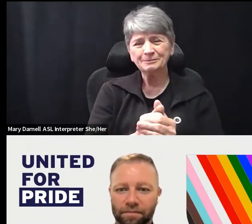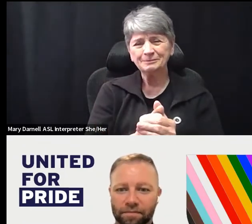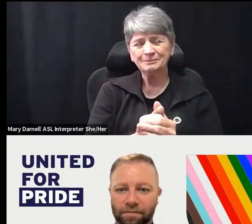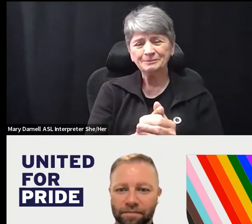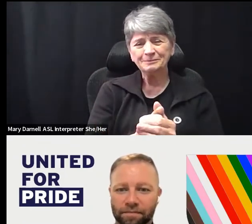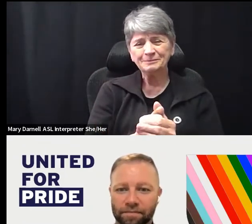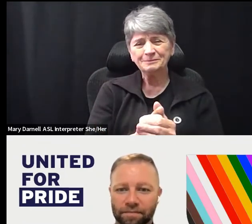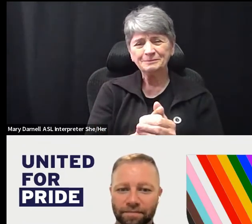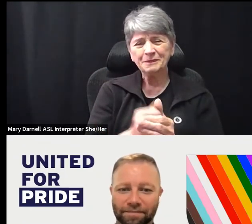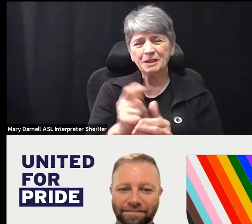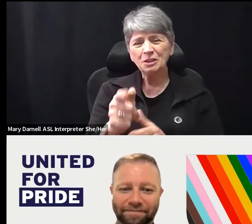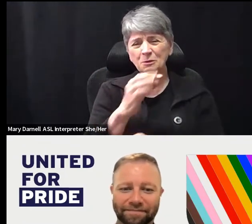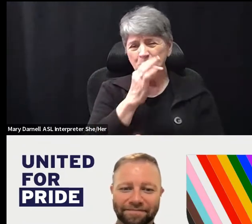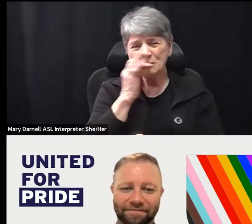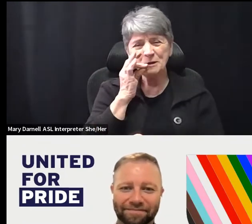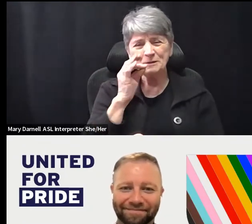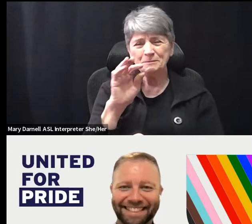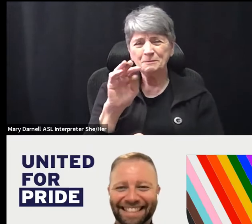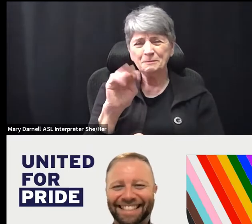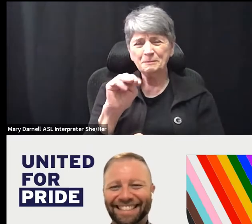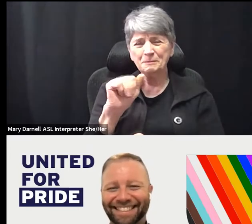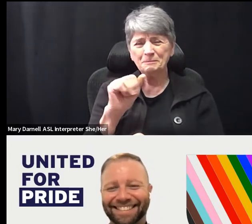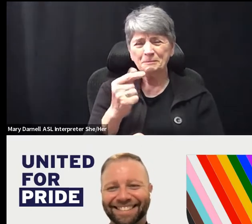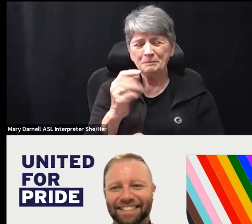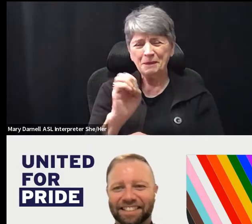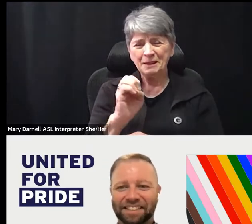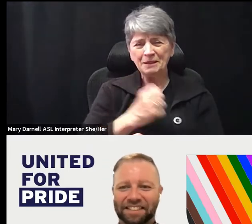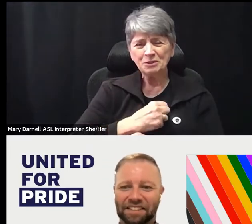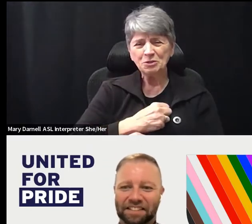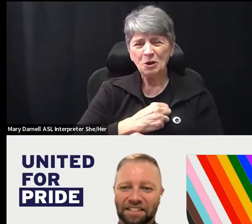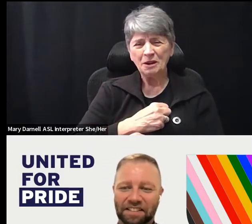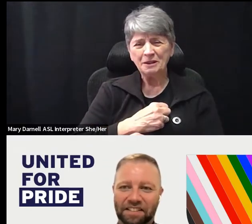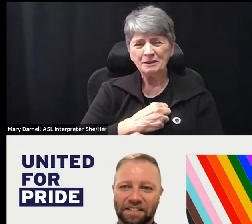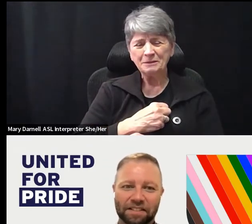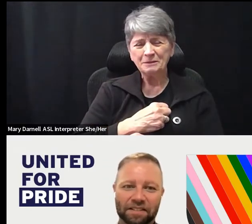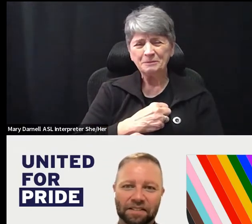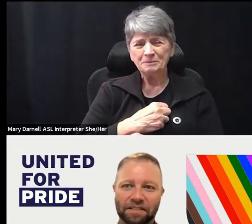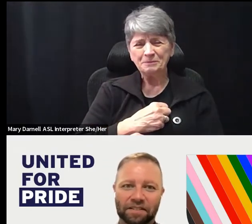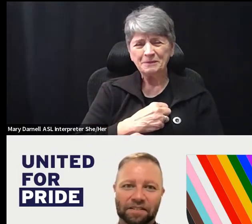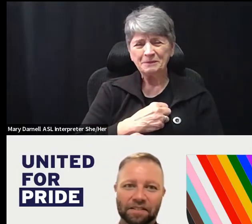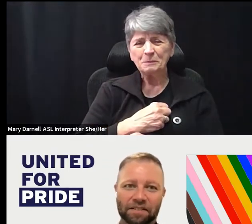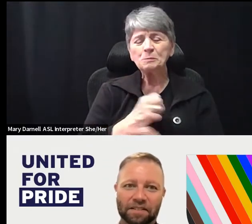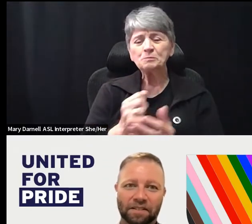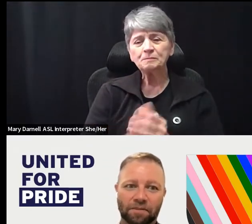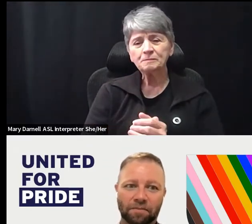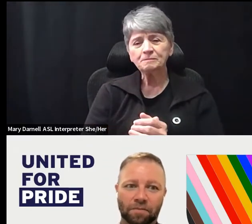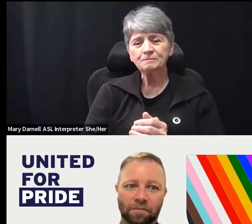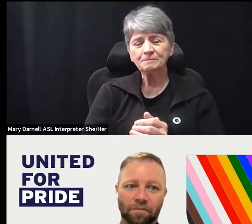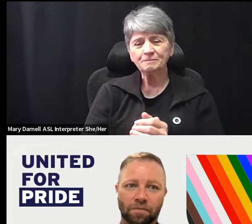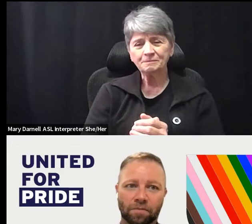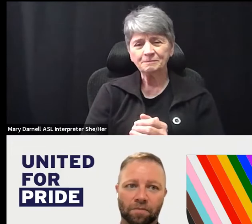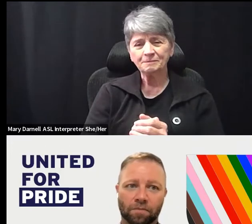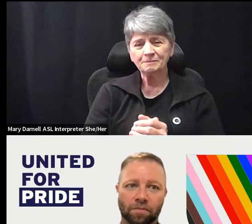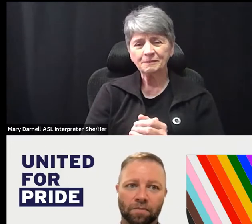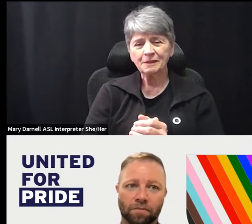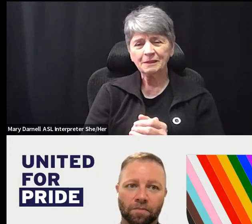You're muted, Maggie. Sorry, I had a car go by, so I had to mute myself. So as